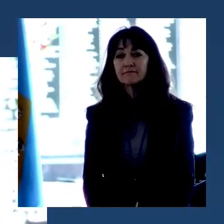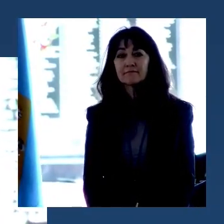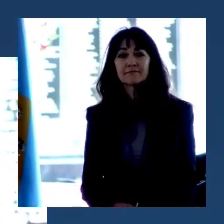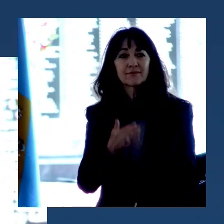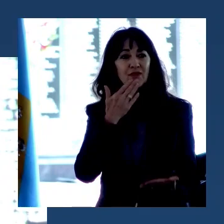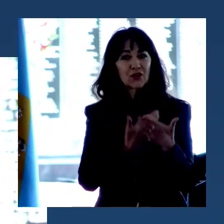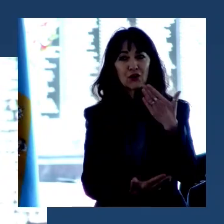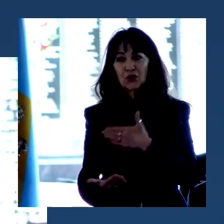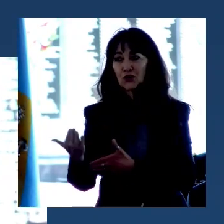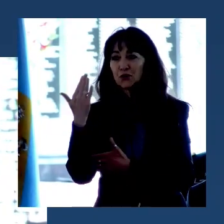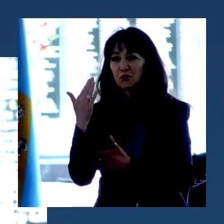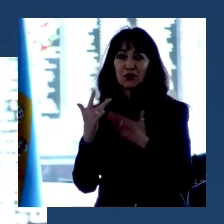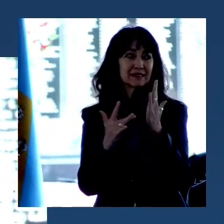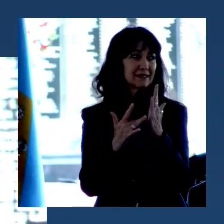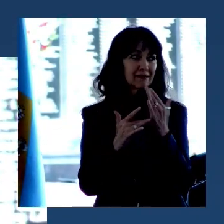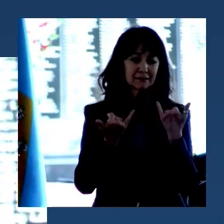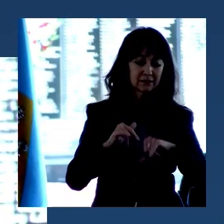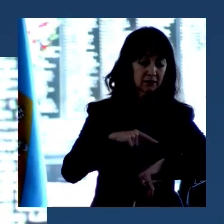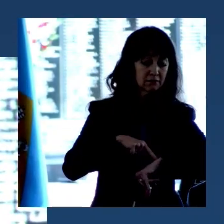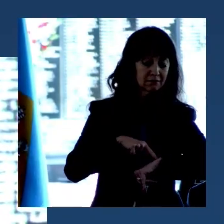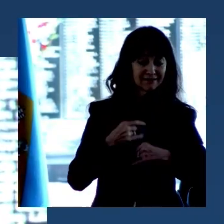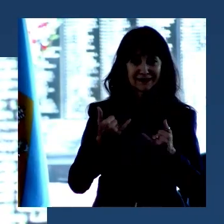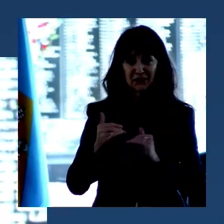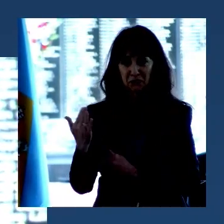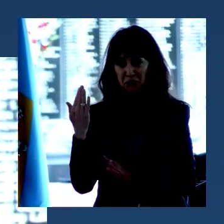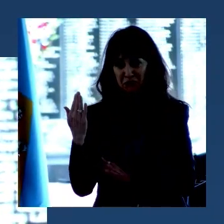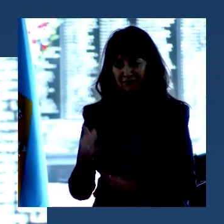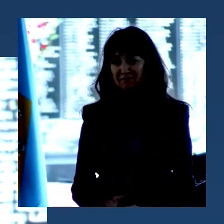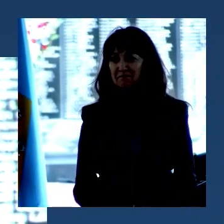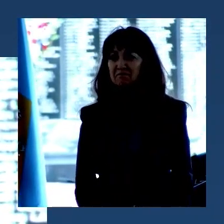Good morning, technically still.